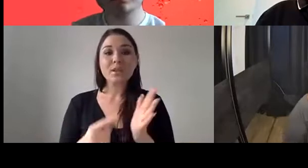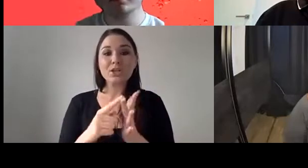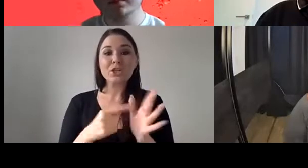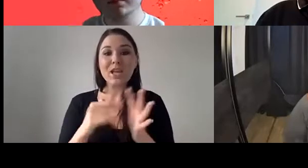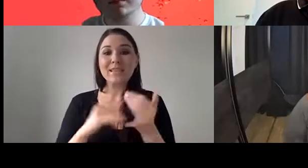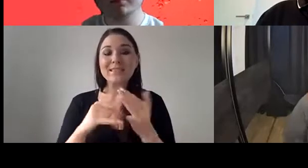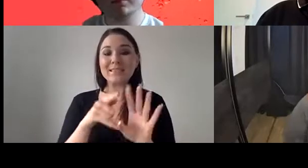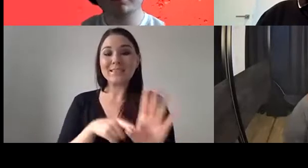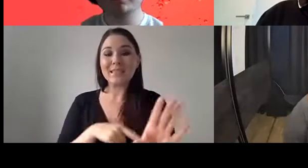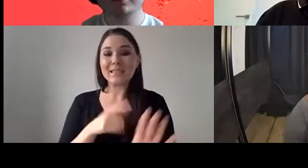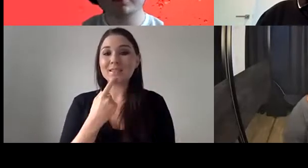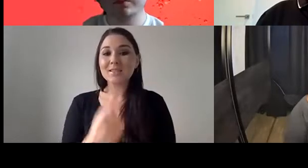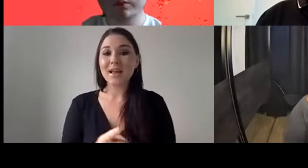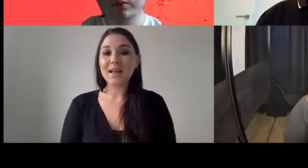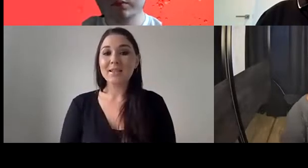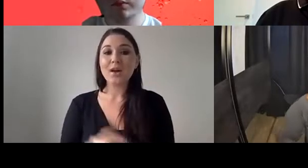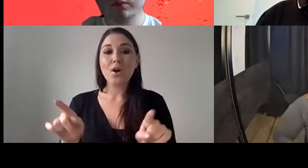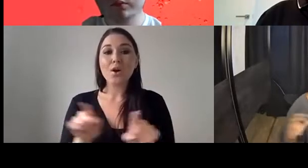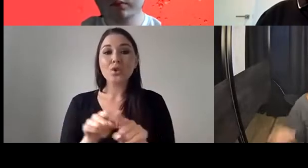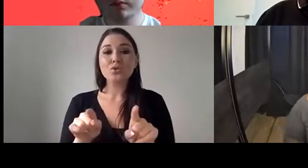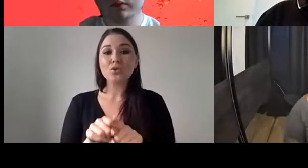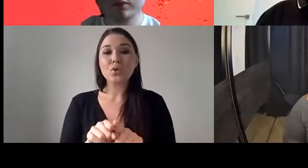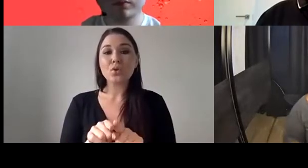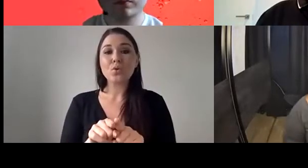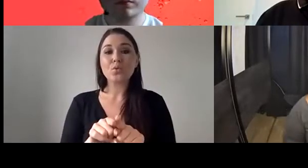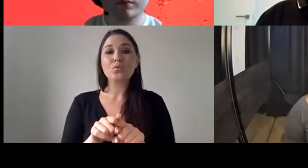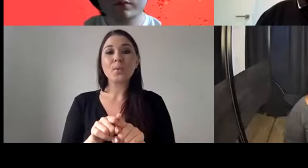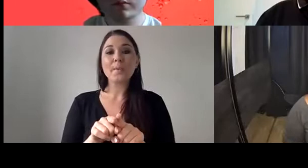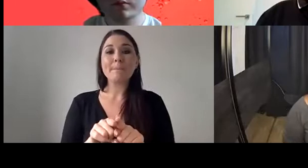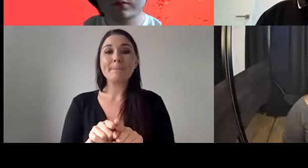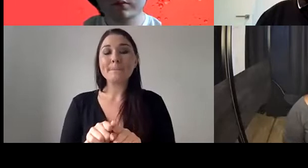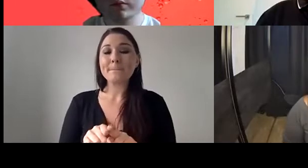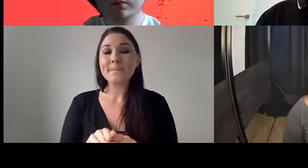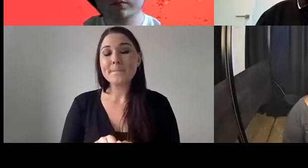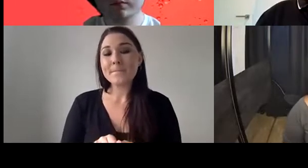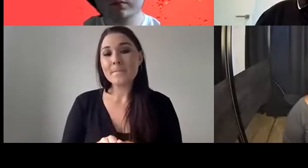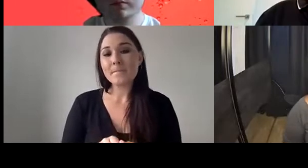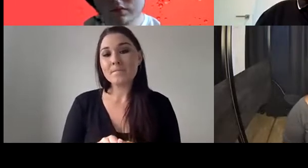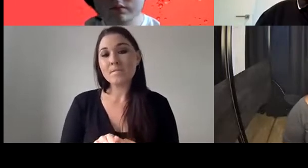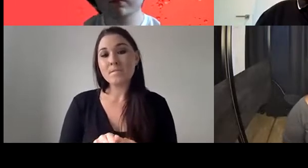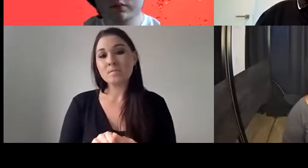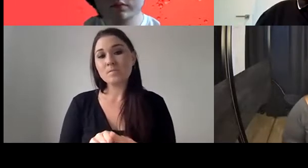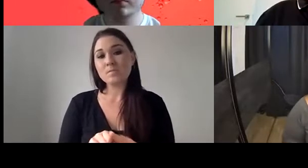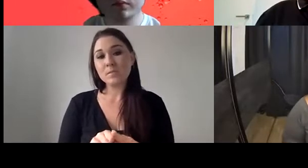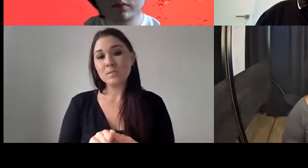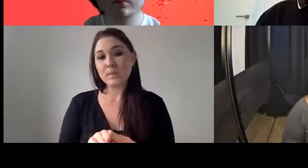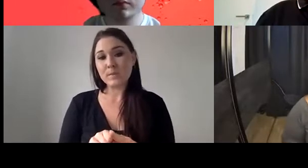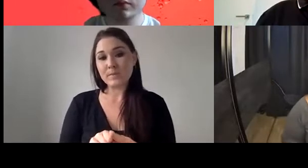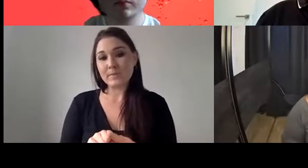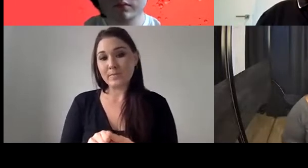because there is also a fact which is not necessarily just linked to a physical disability, but